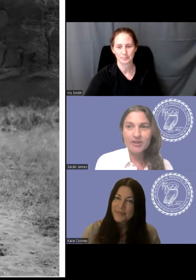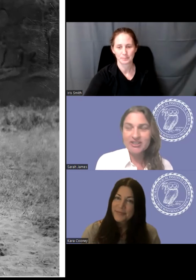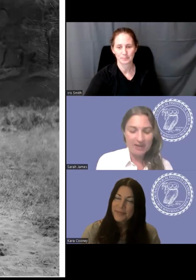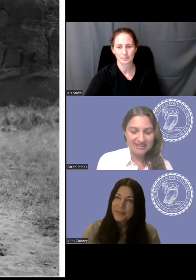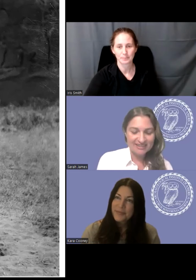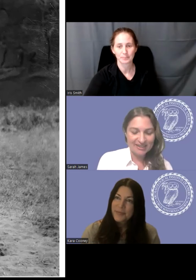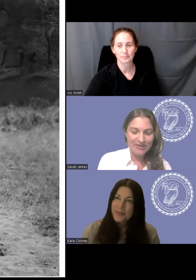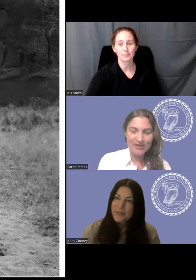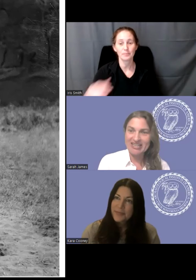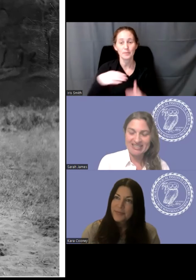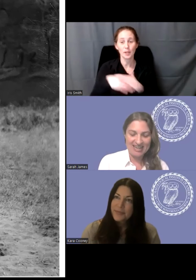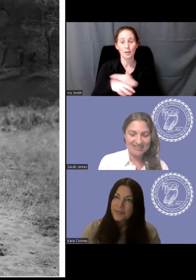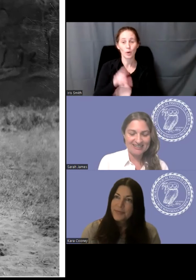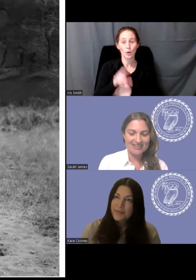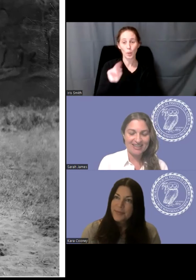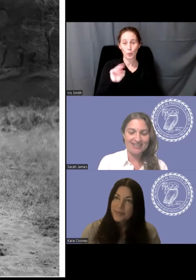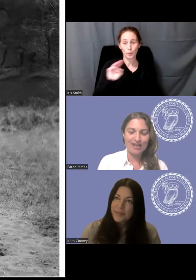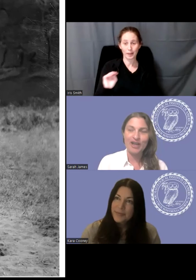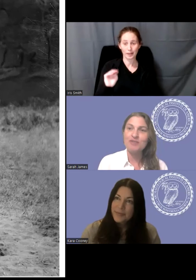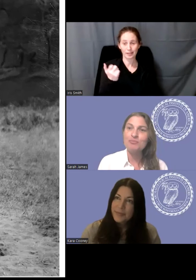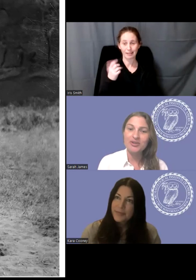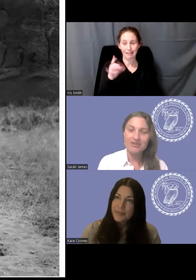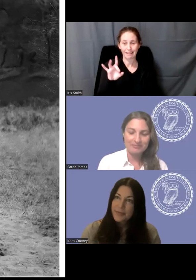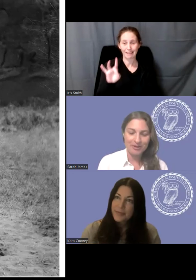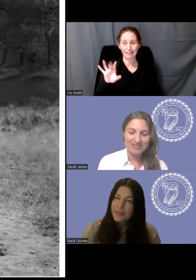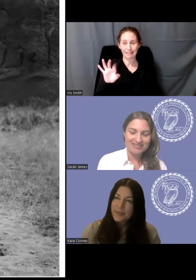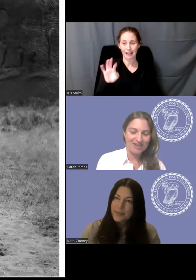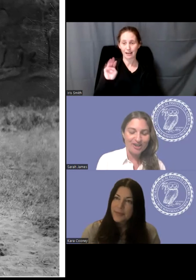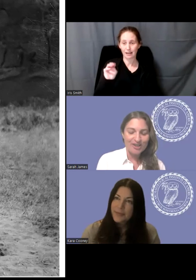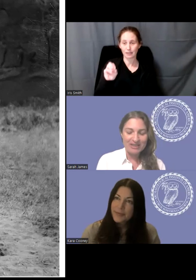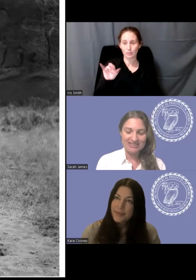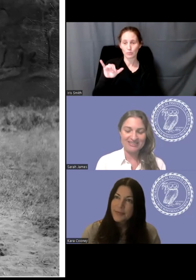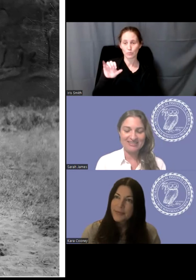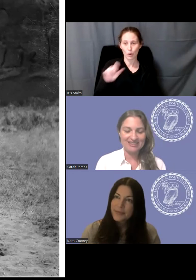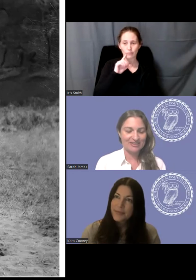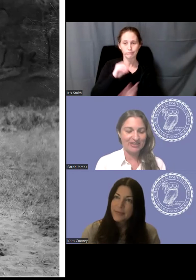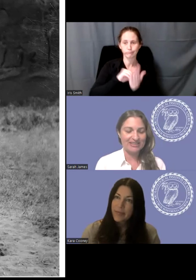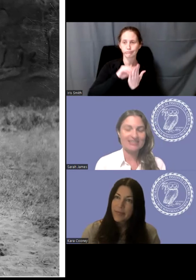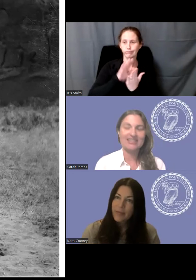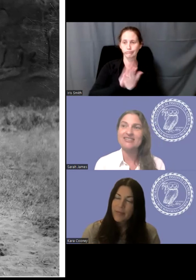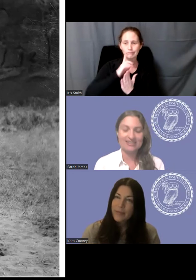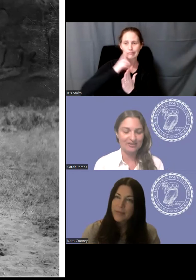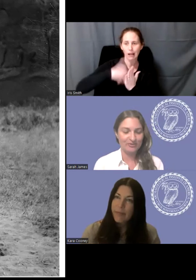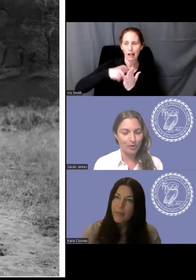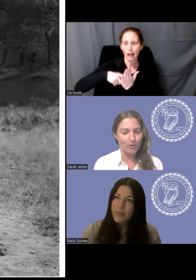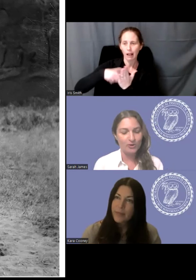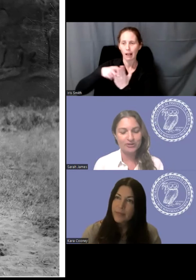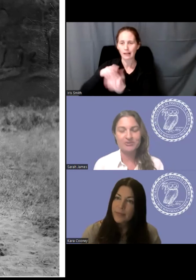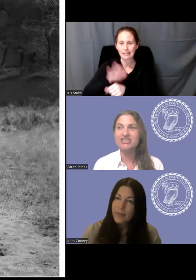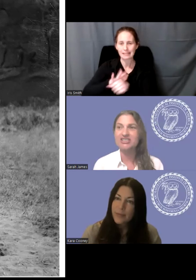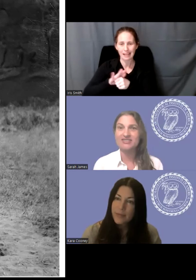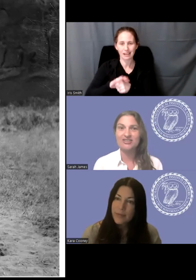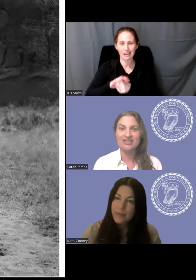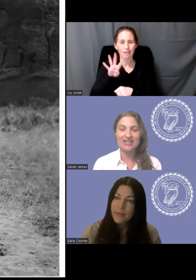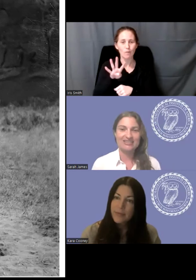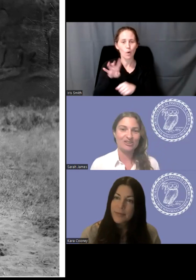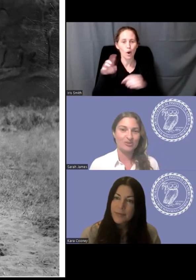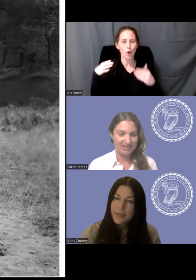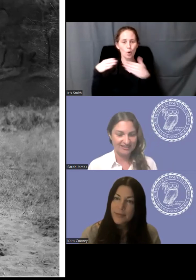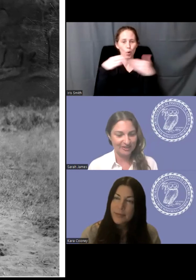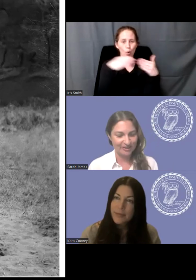Born in New Mexico in 1889, Morris documented and excavated sites in the Four Corners region during